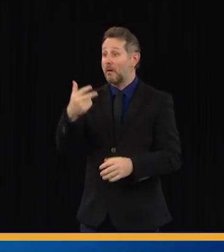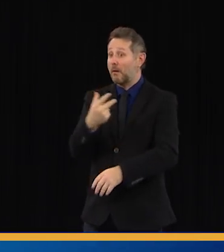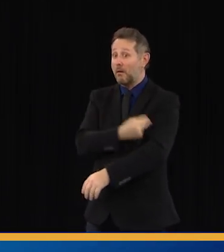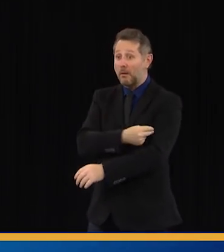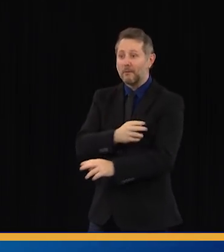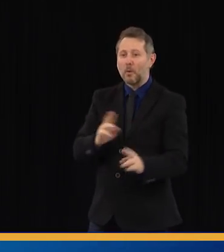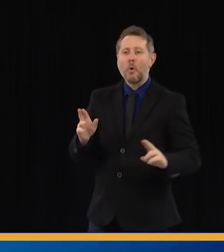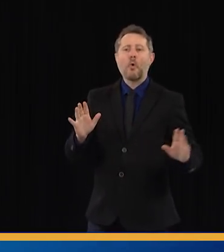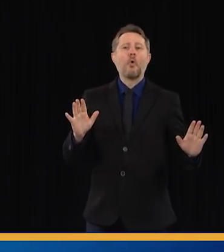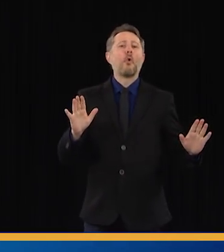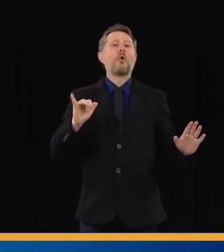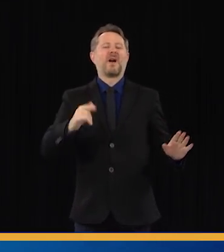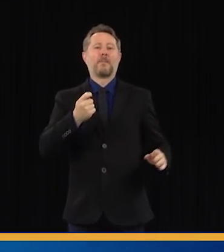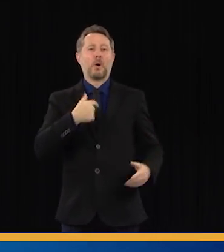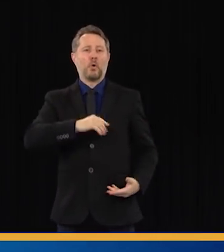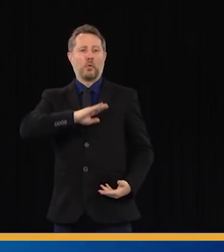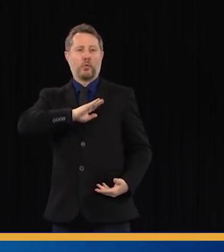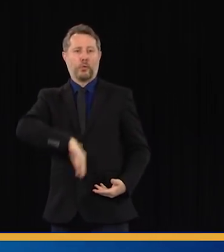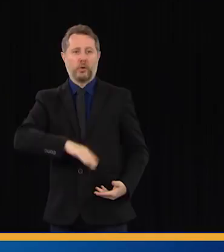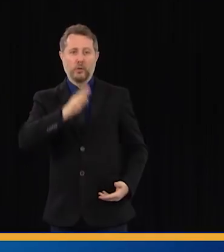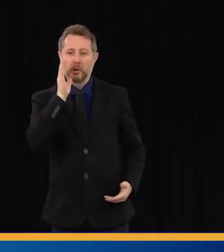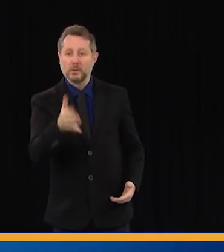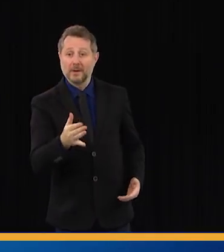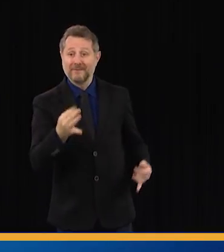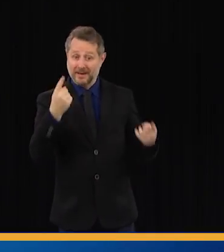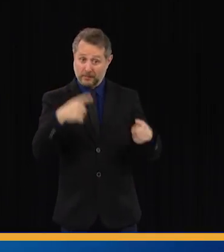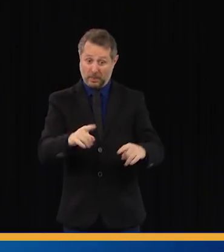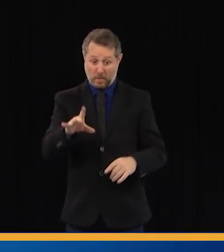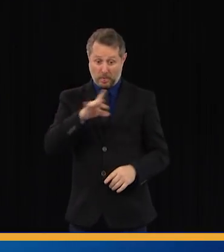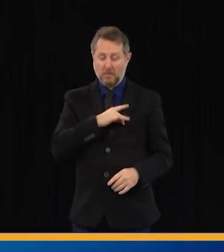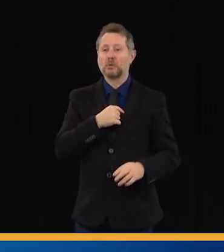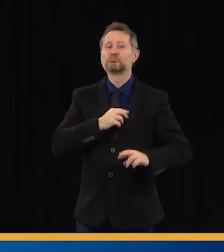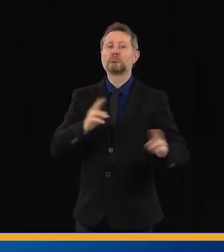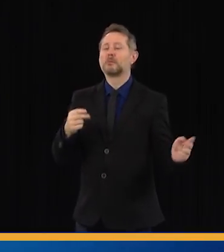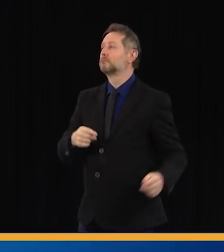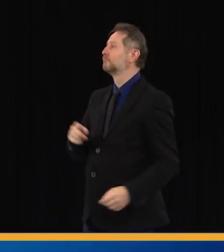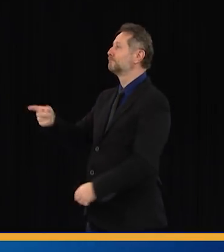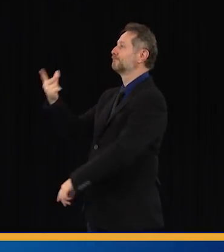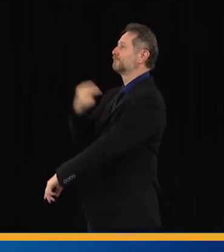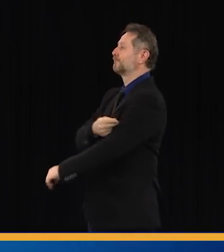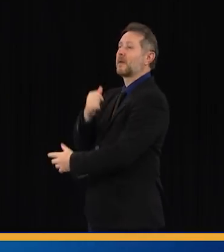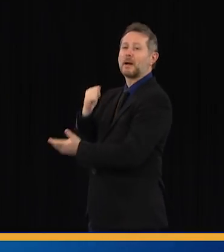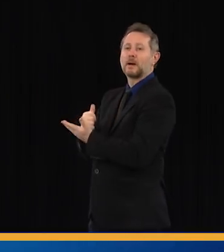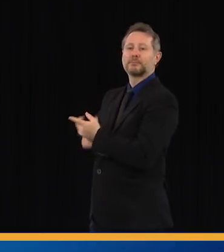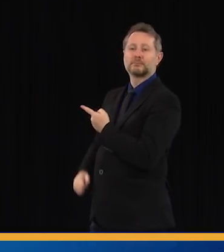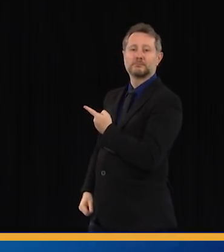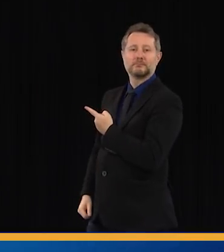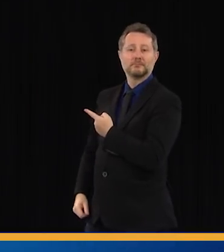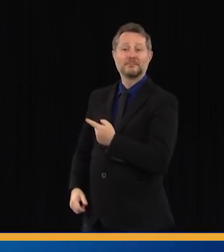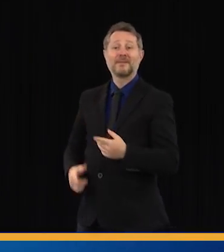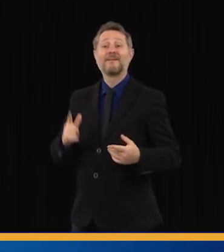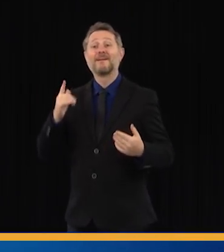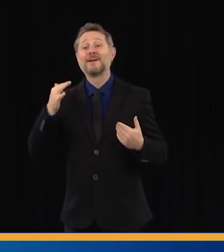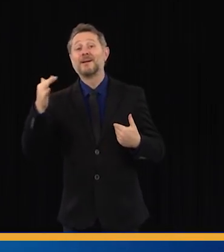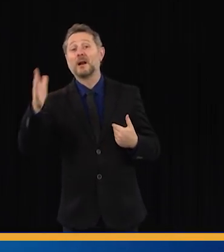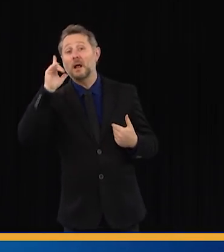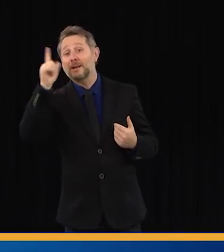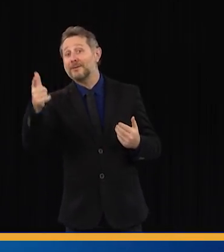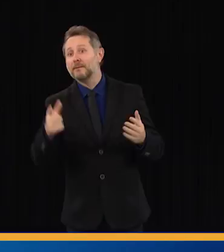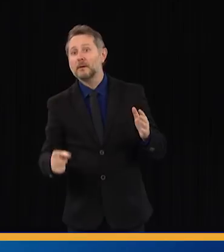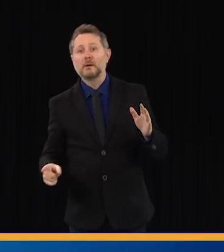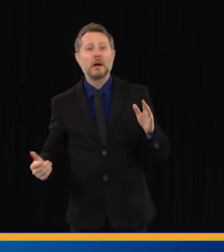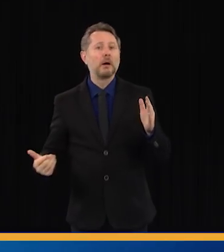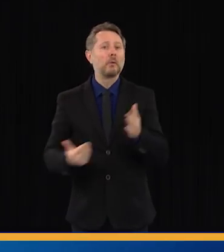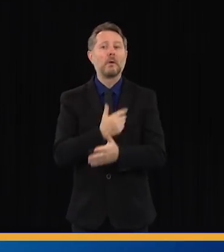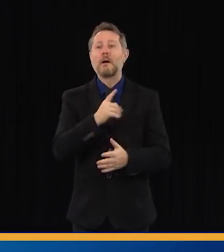get infected, but there's a drug regimen that can help you. And then you'll get to a point where they announce, we have a proven